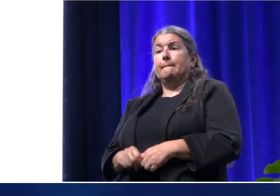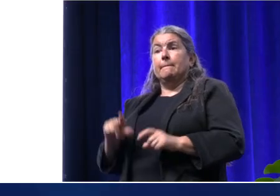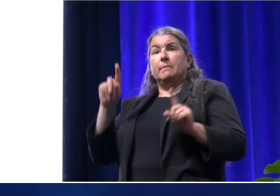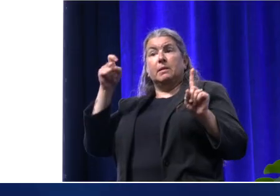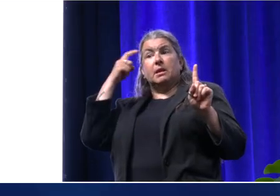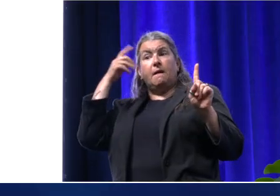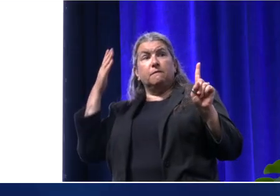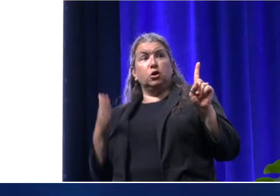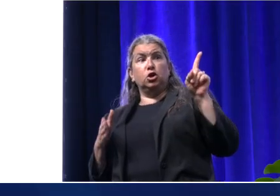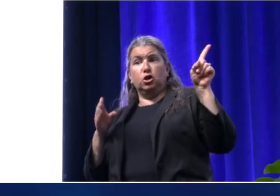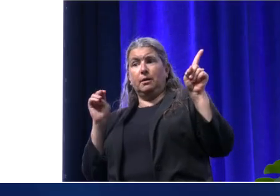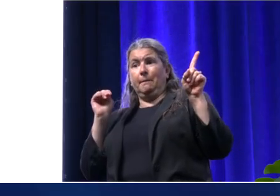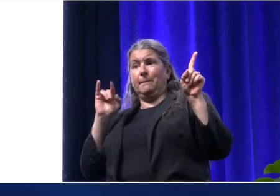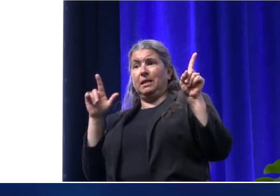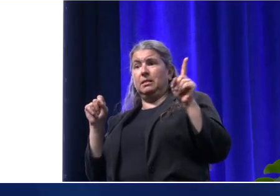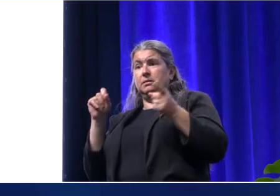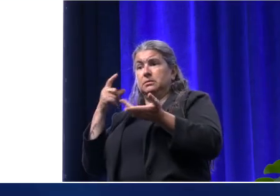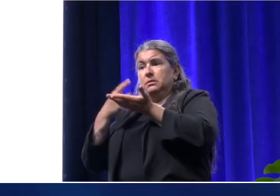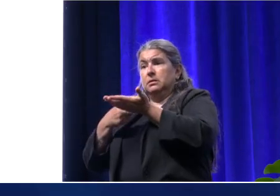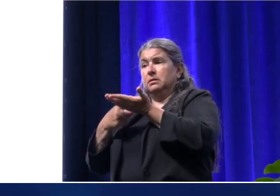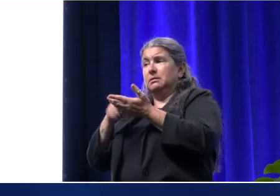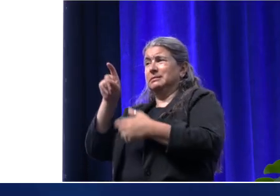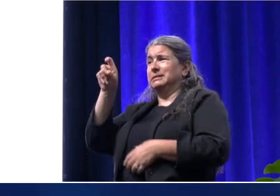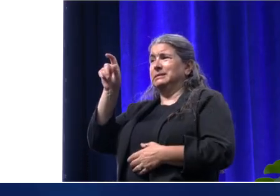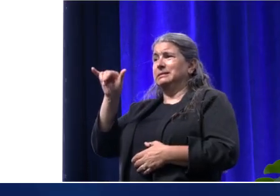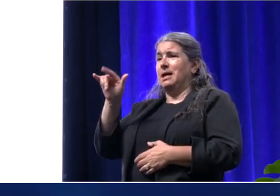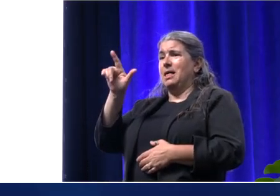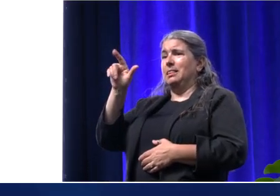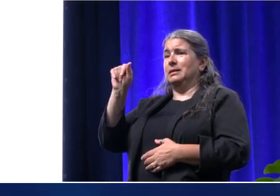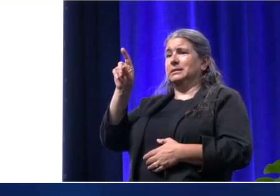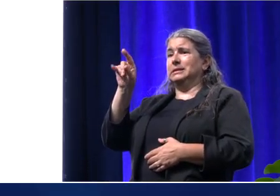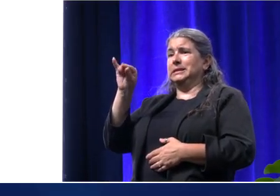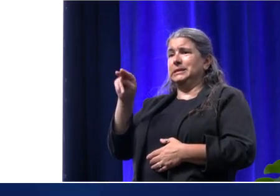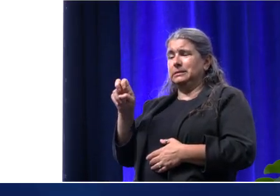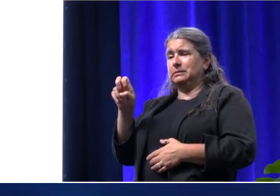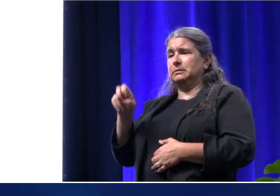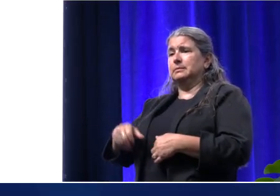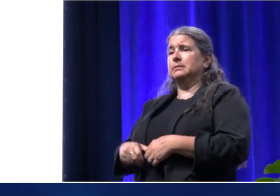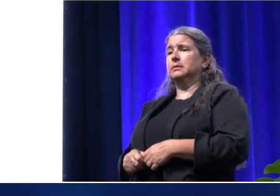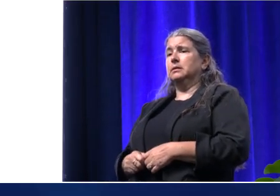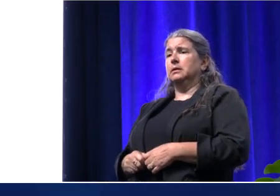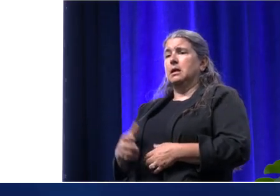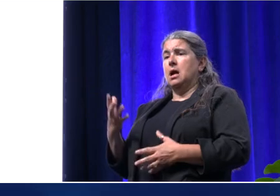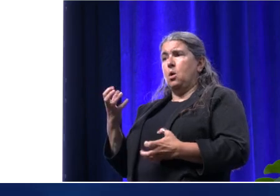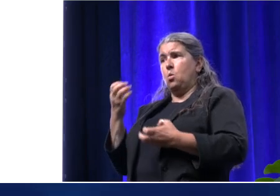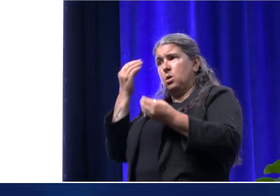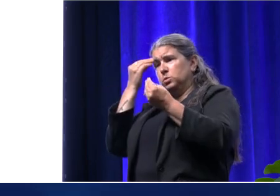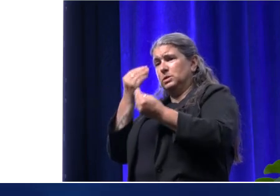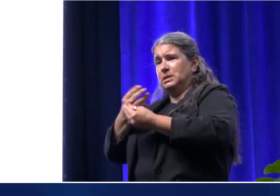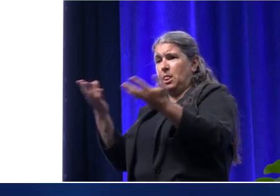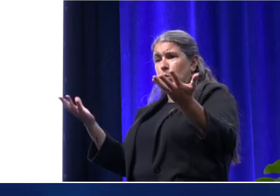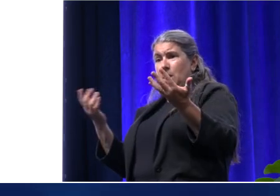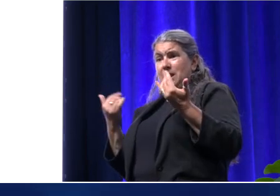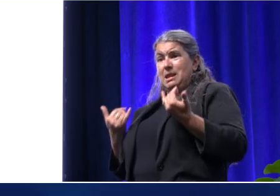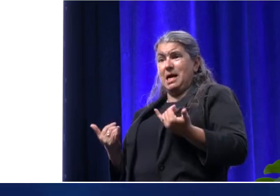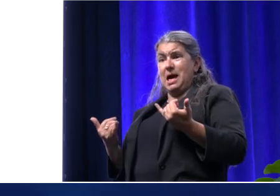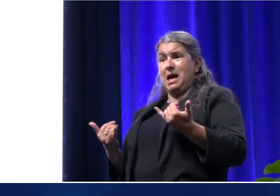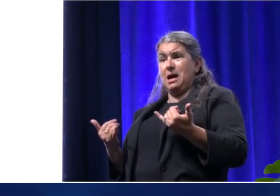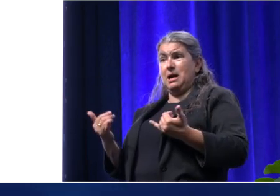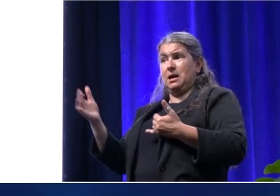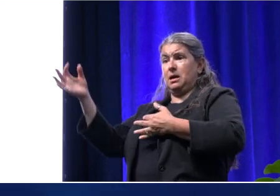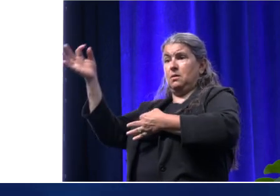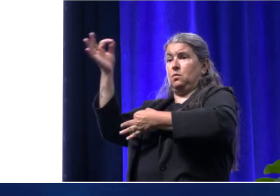about xylazine. And I'm here to tell you that xylazine is now being replaced in the drug supply by another